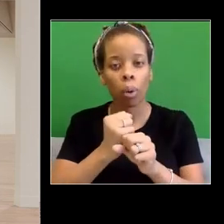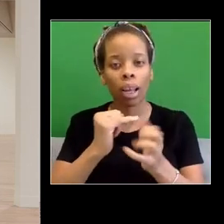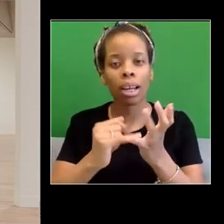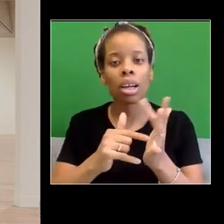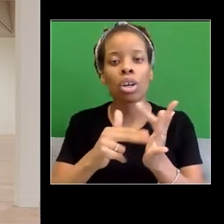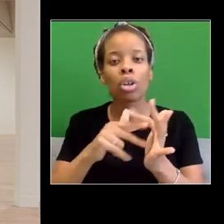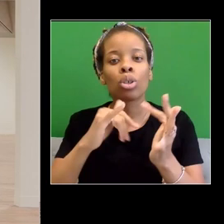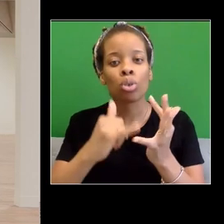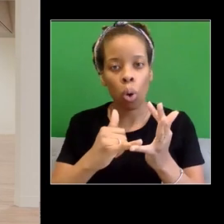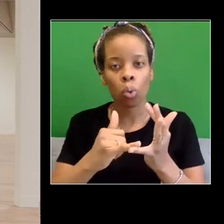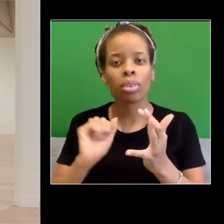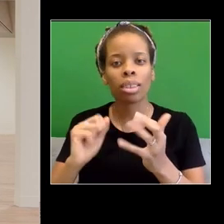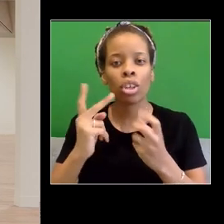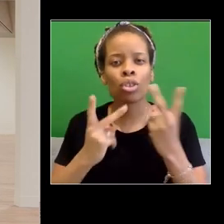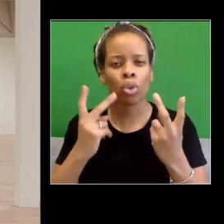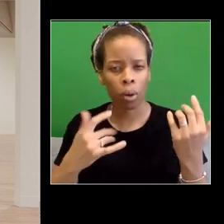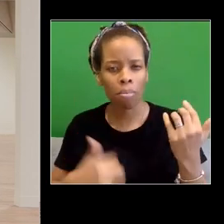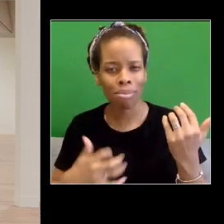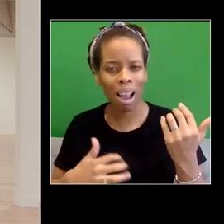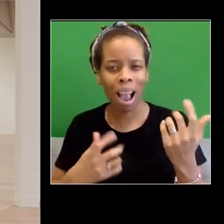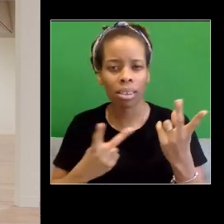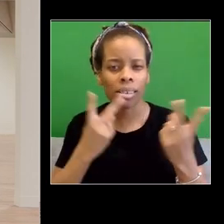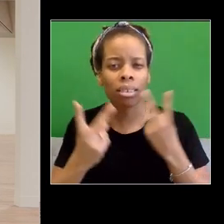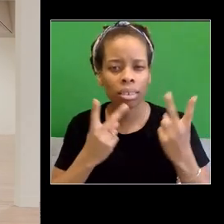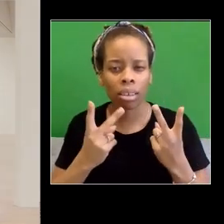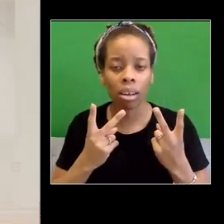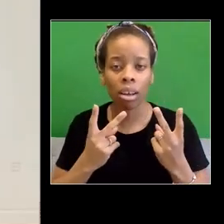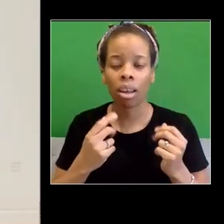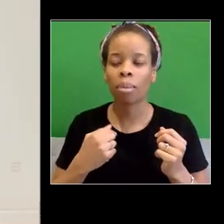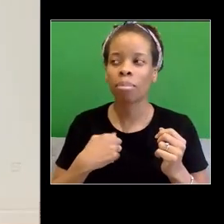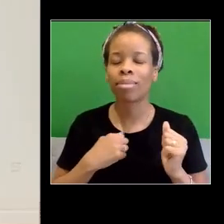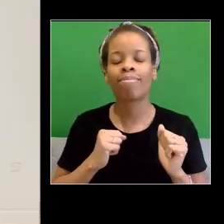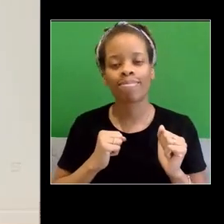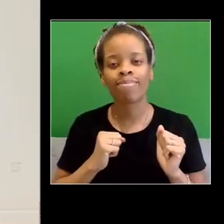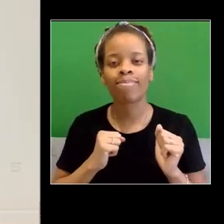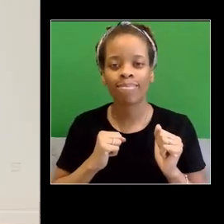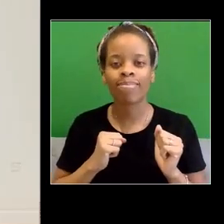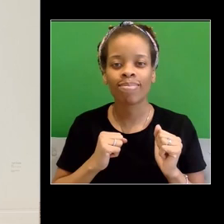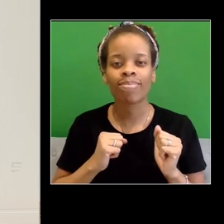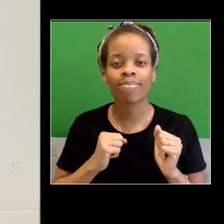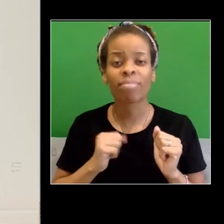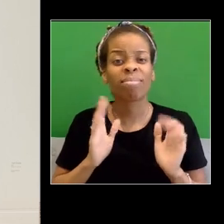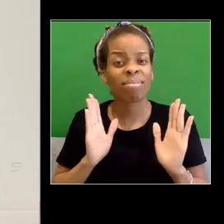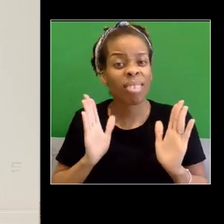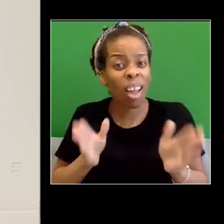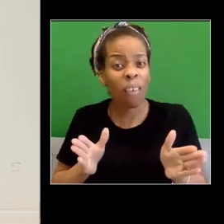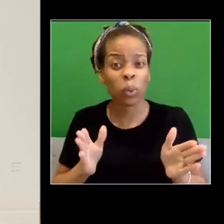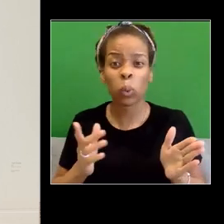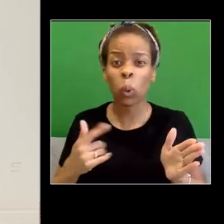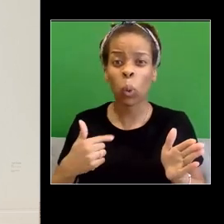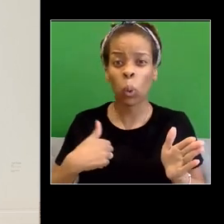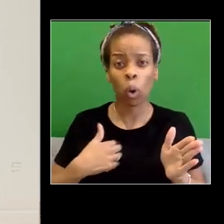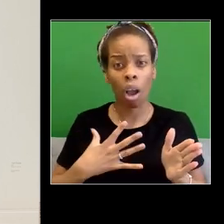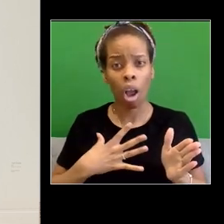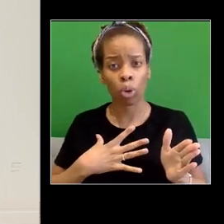And I really had this idea that things had to make sense to each other. So it wasn't always a case of just having the things